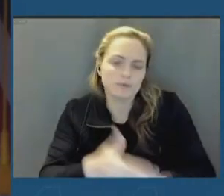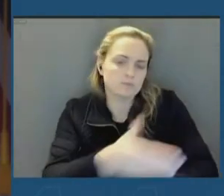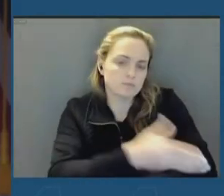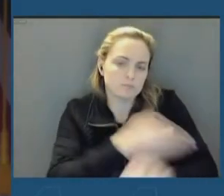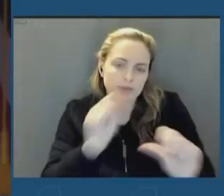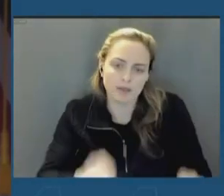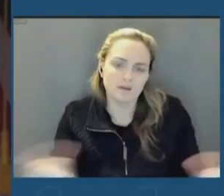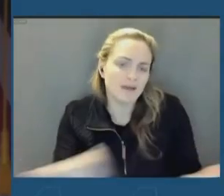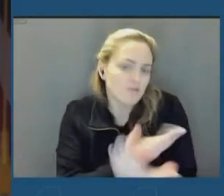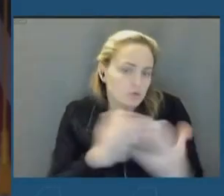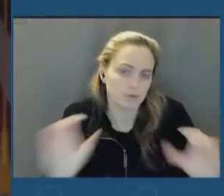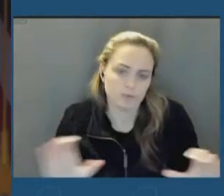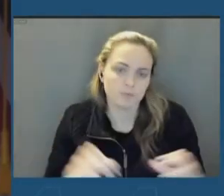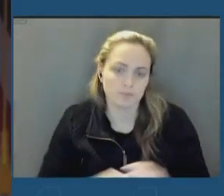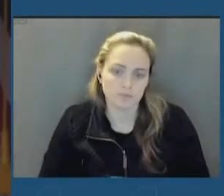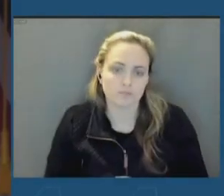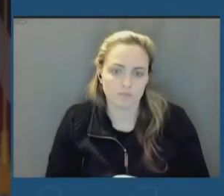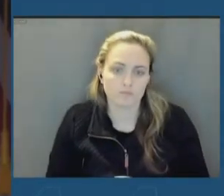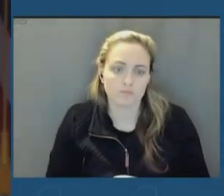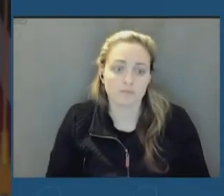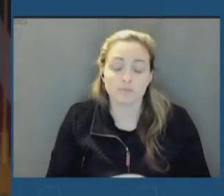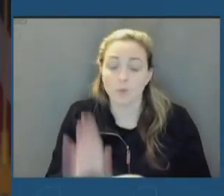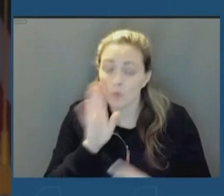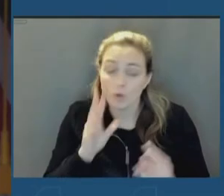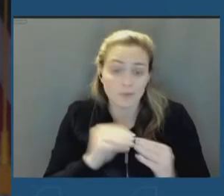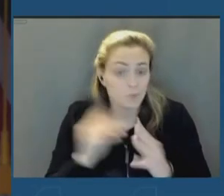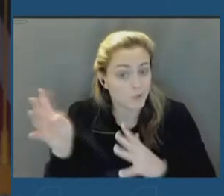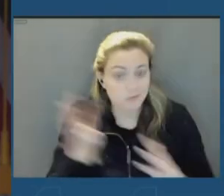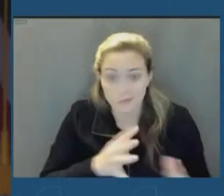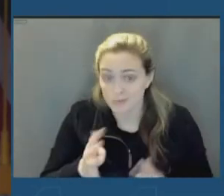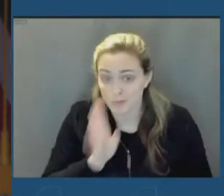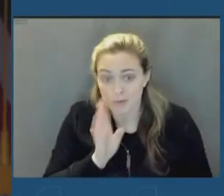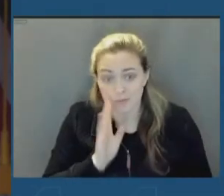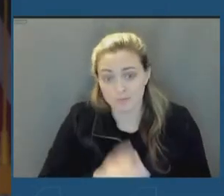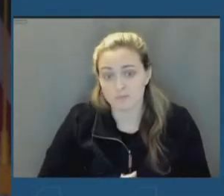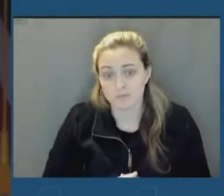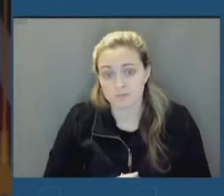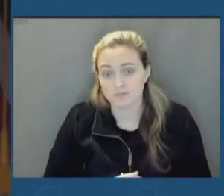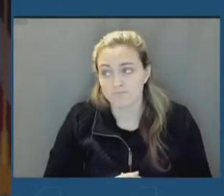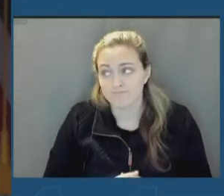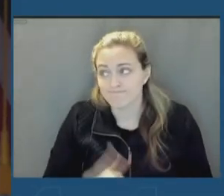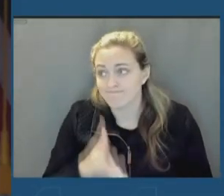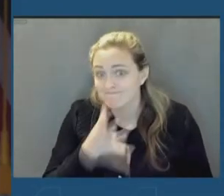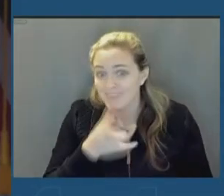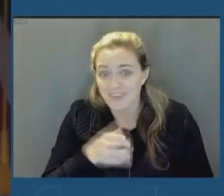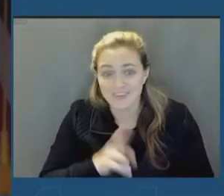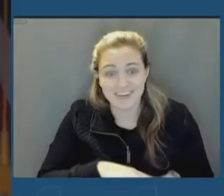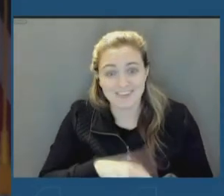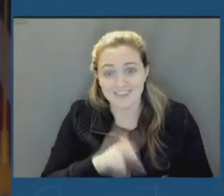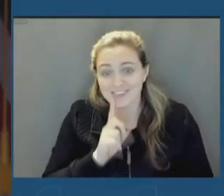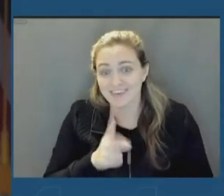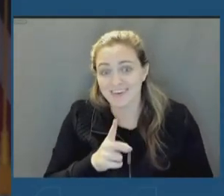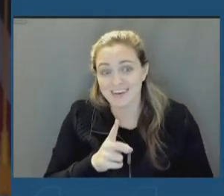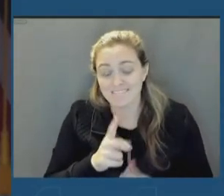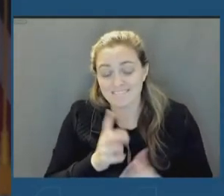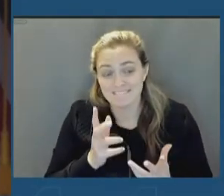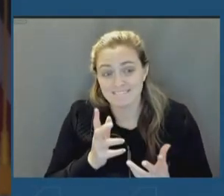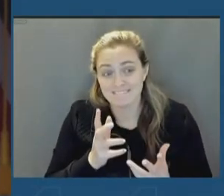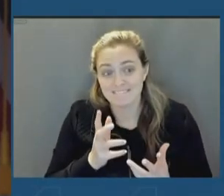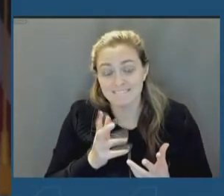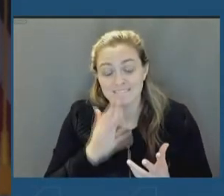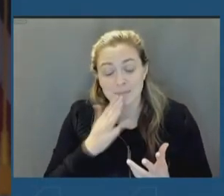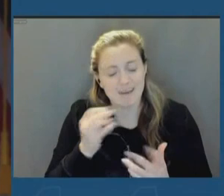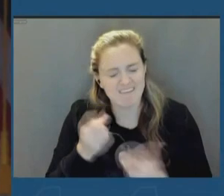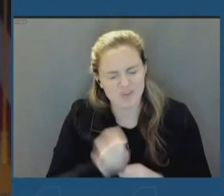we do. There will be more storms. Mother Nature has had a really bad couple of years with